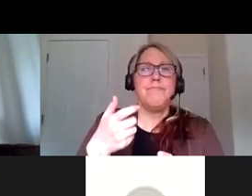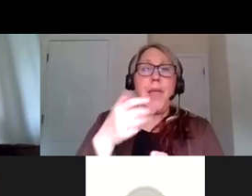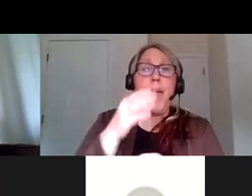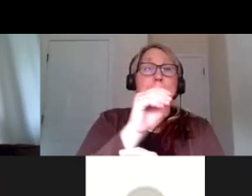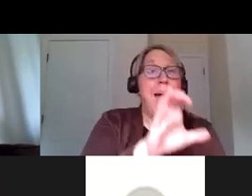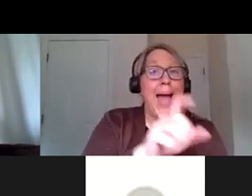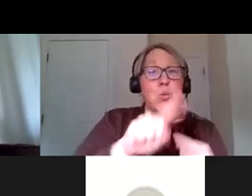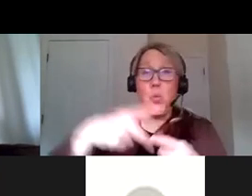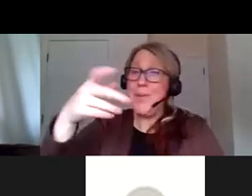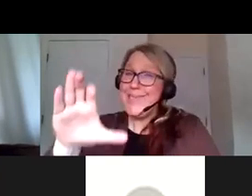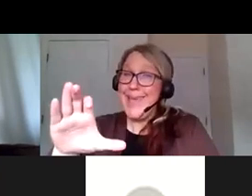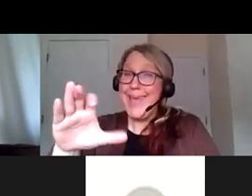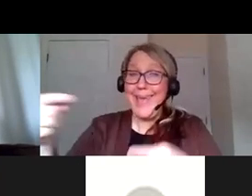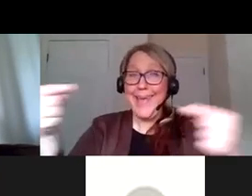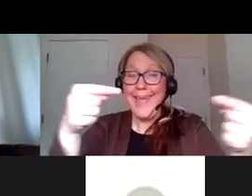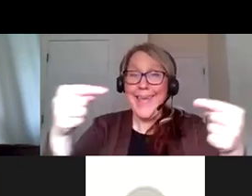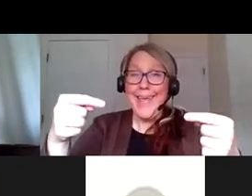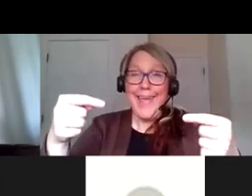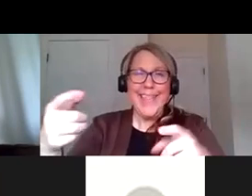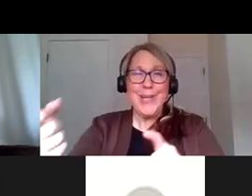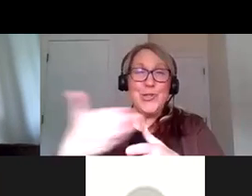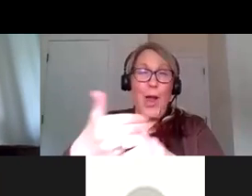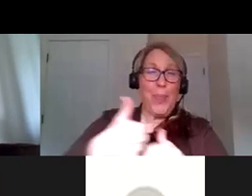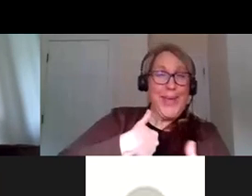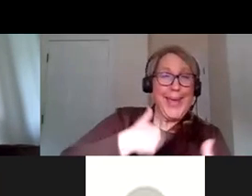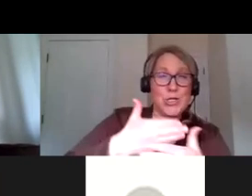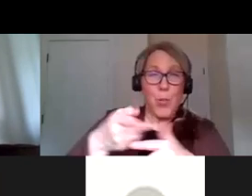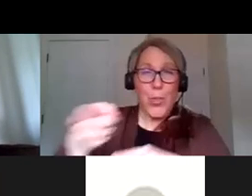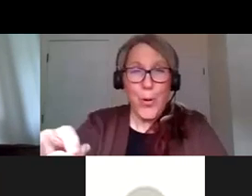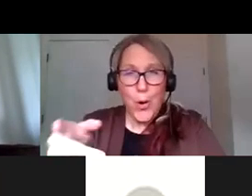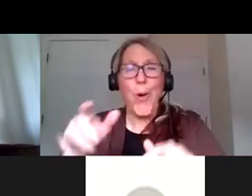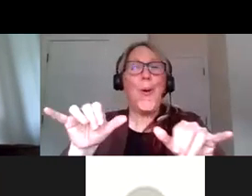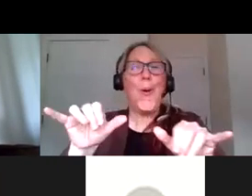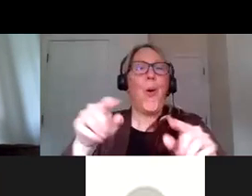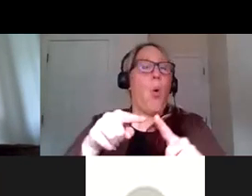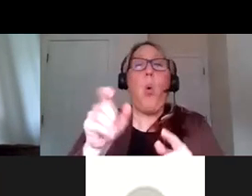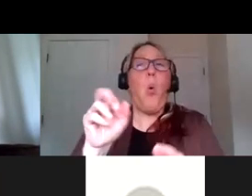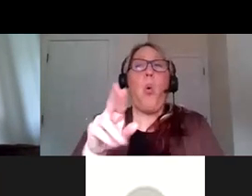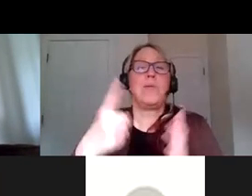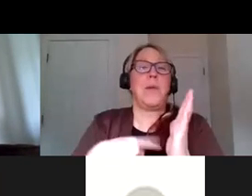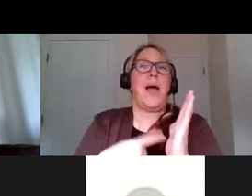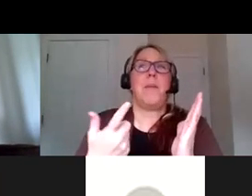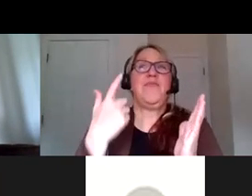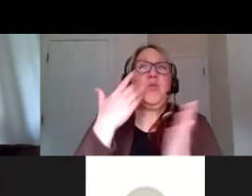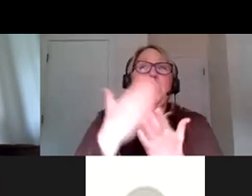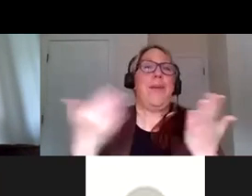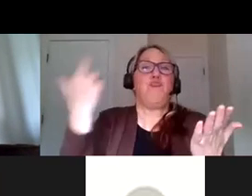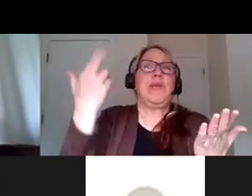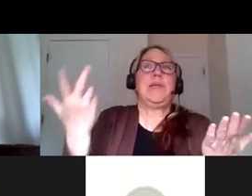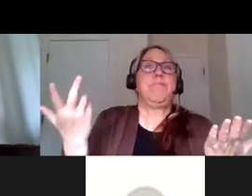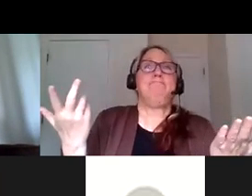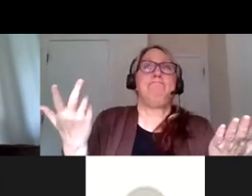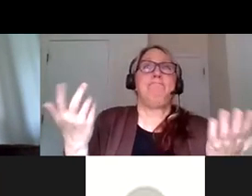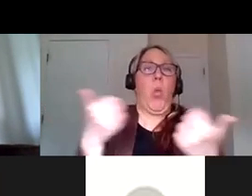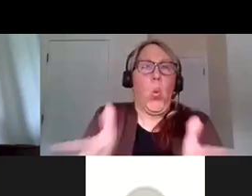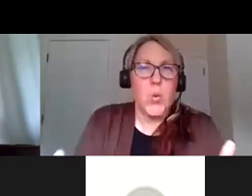PC issue, if Karen shares something with me, or sometimes it's just for some reason it's